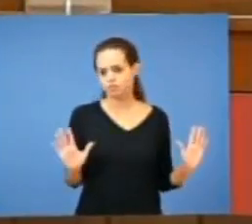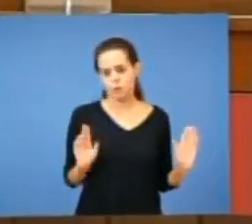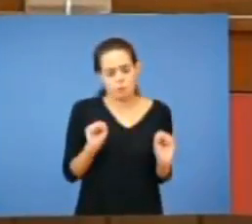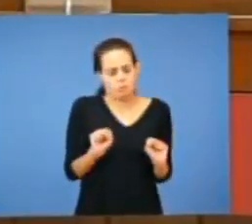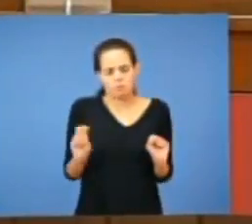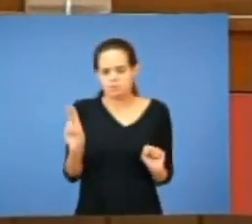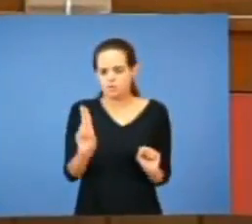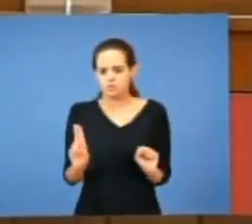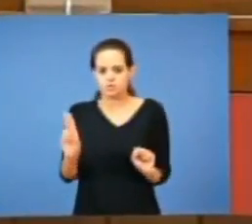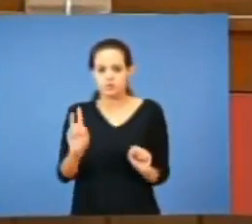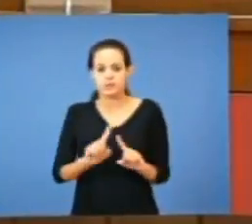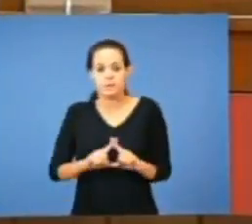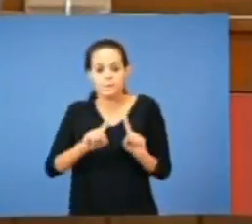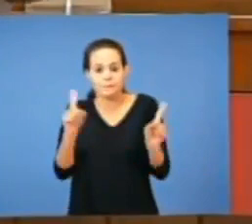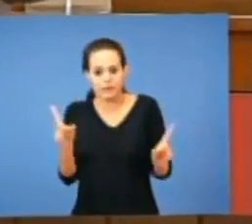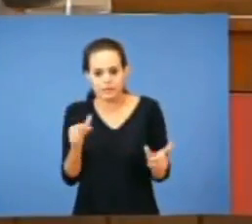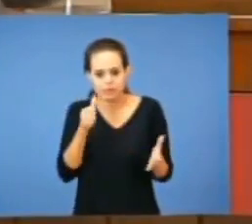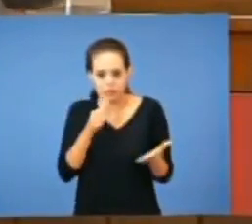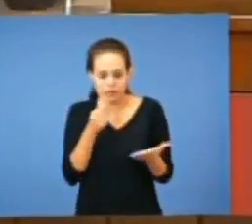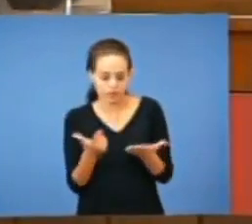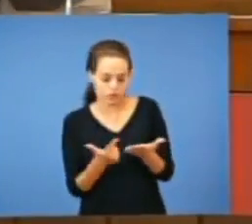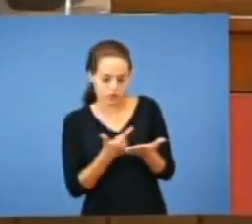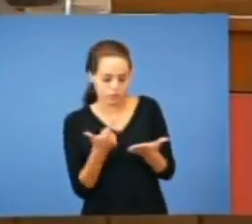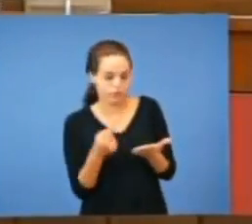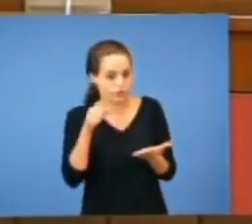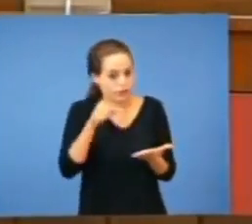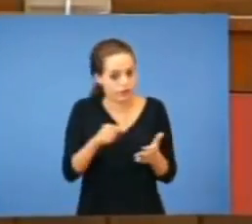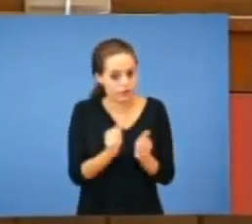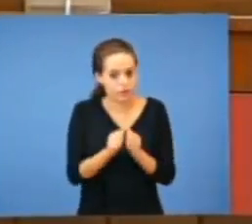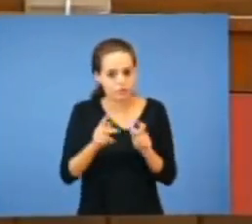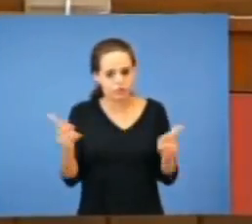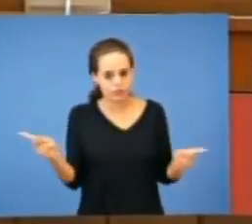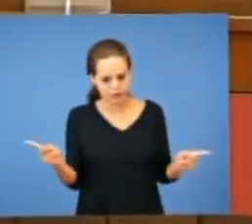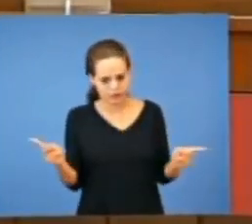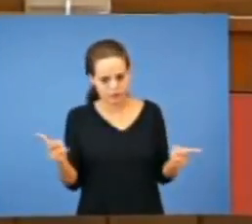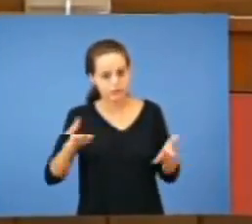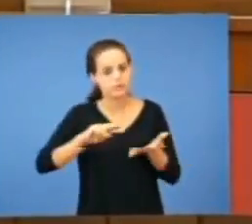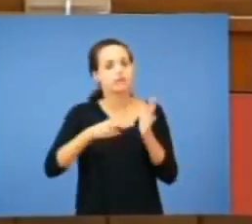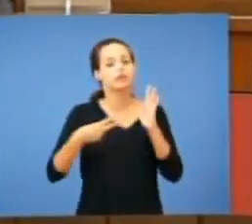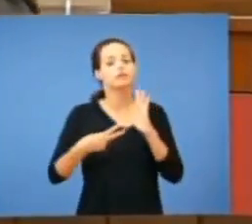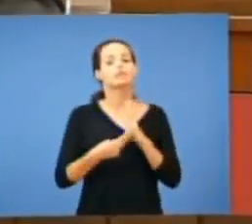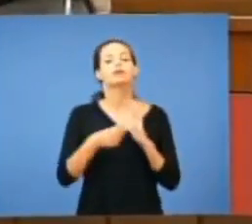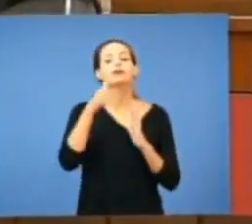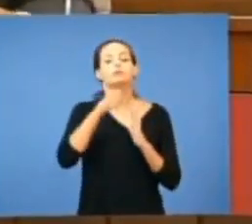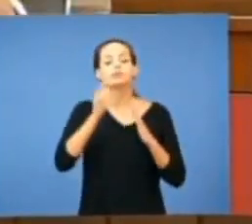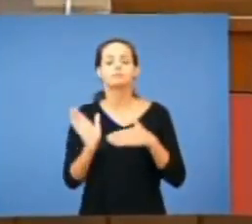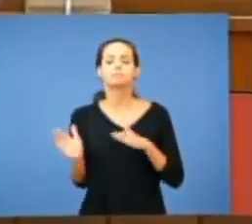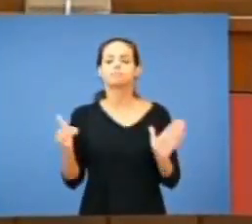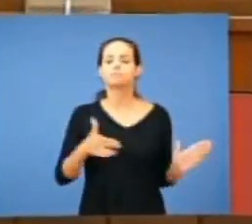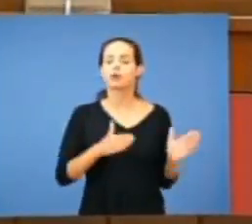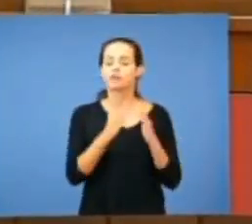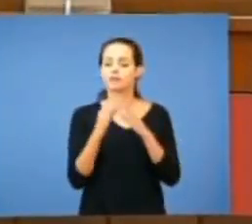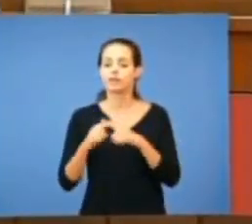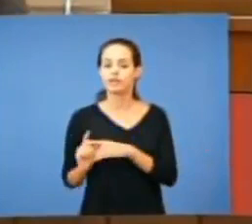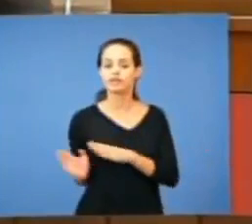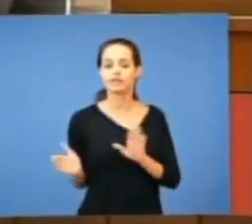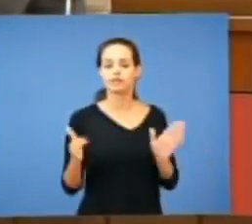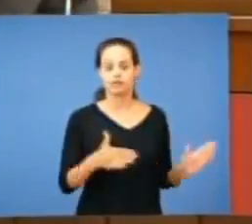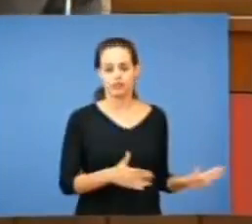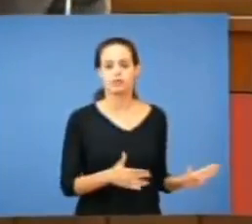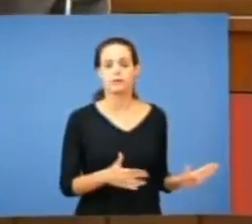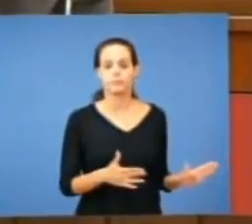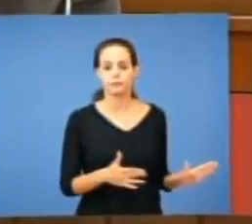even use, but a woman there is the unfaithful church, and you continue unfaithful church. When the